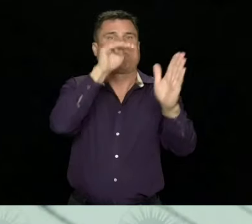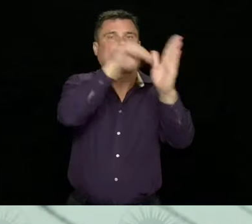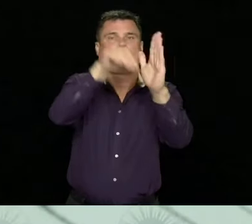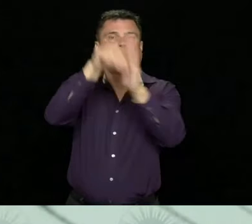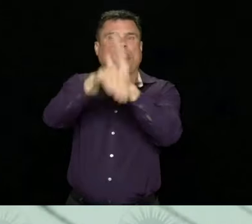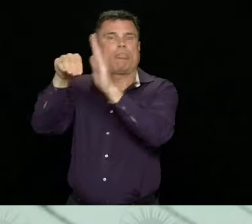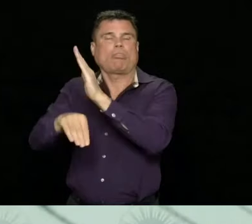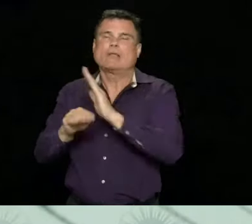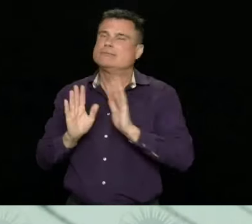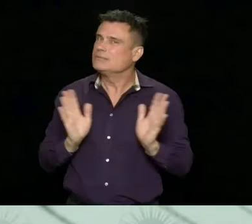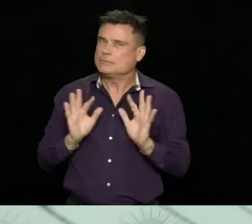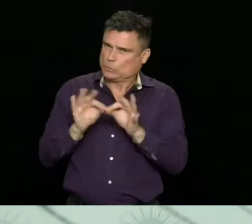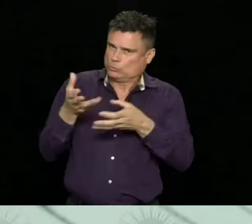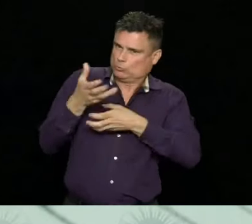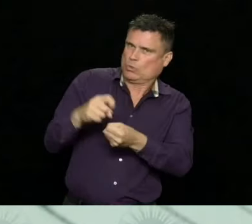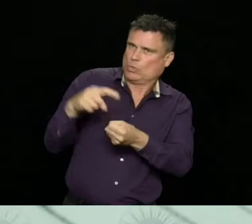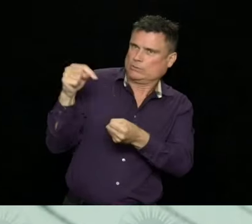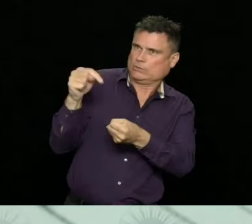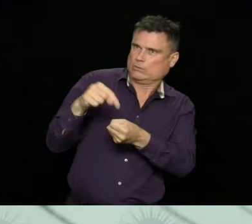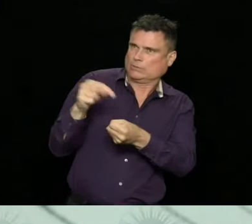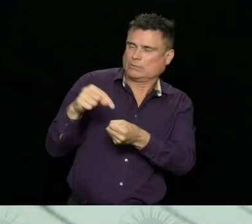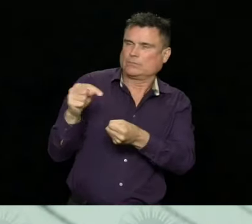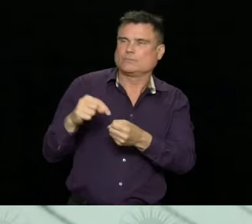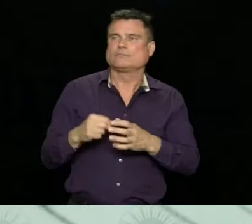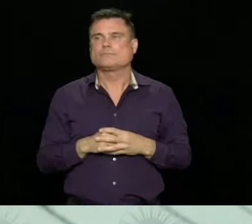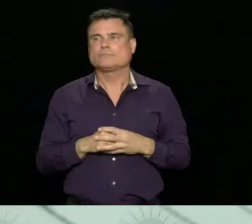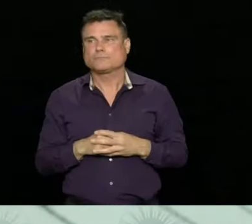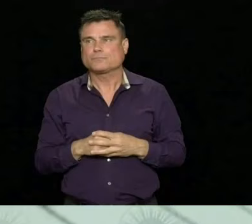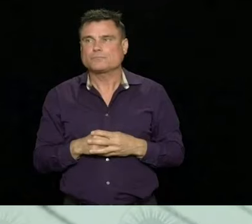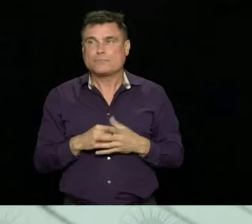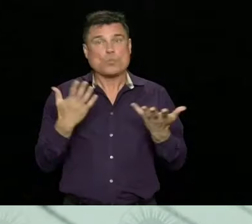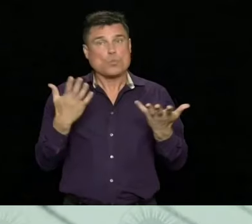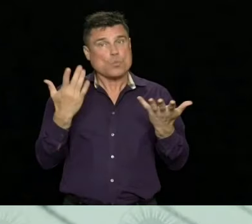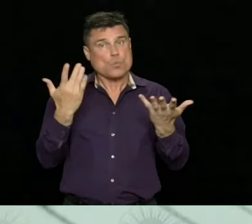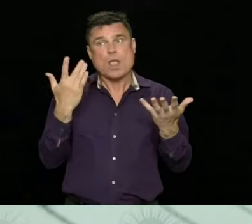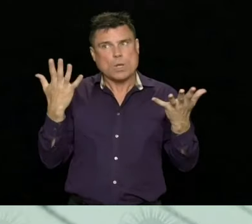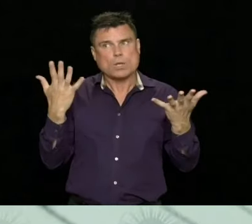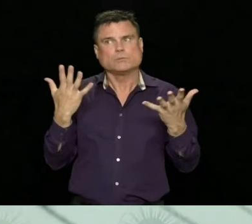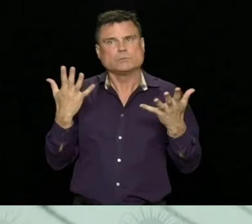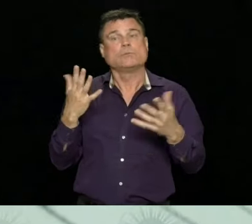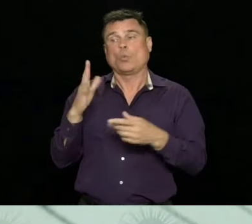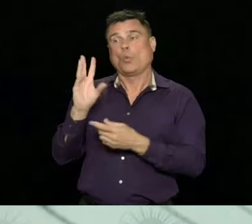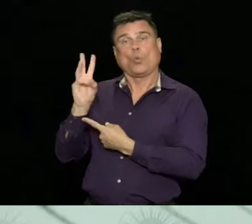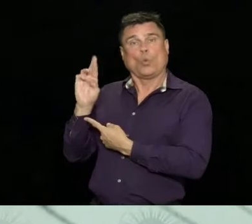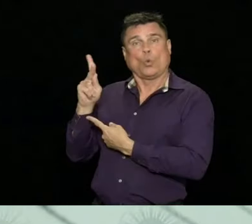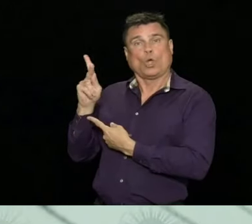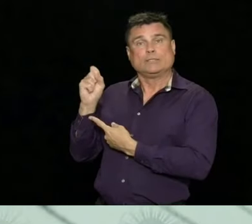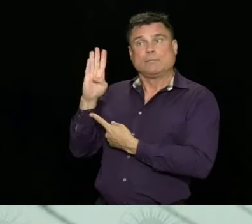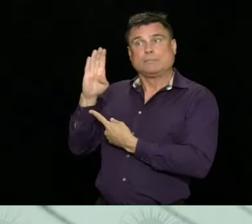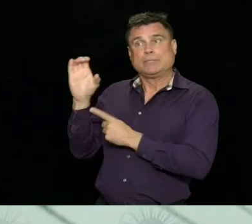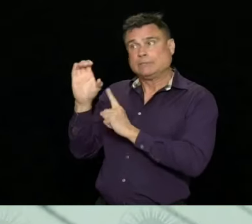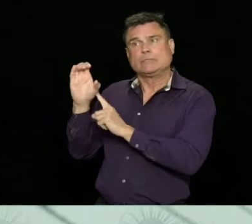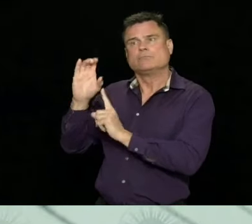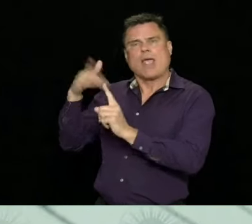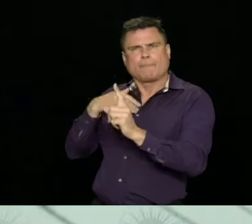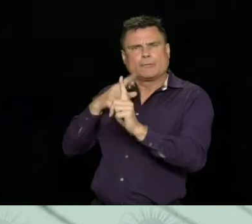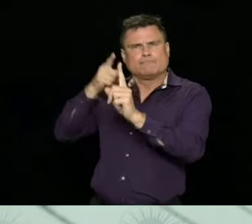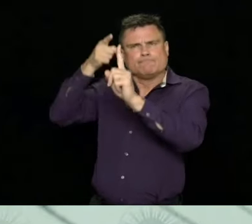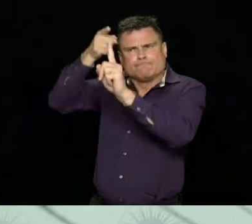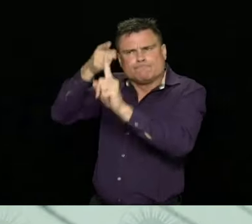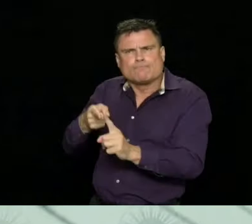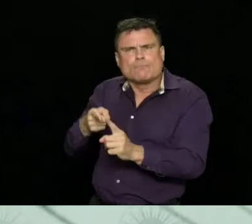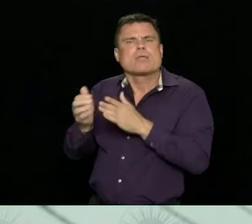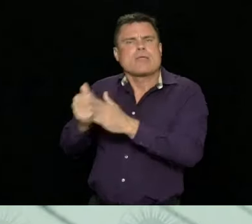the WorkSafeBC have put together these sector-specific guidelines, and the businesses are different. And they can actually